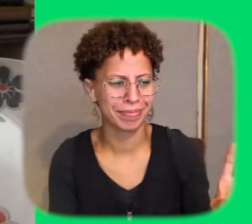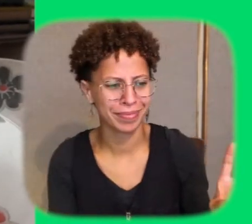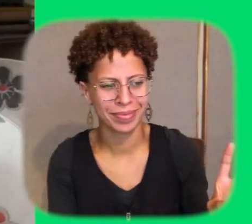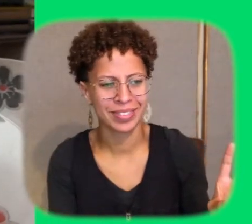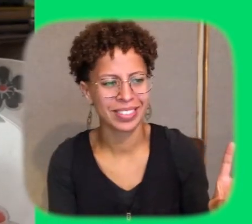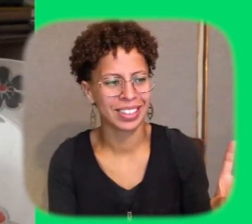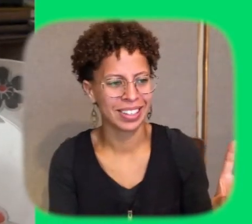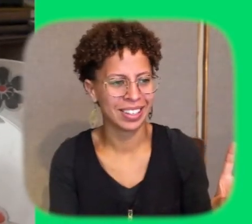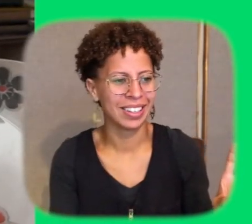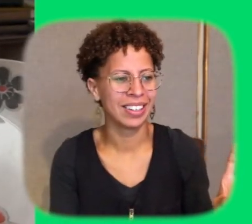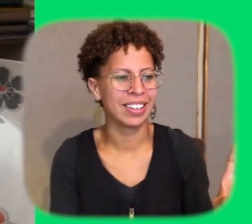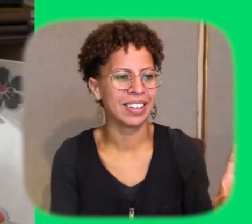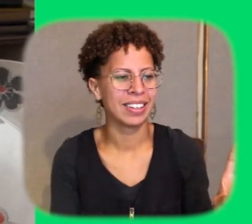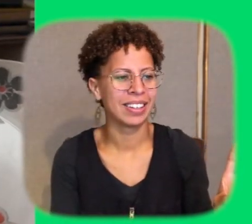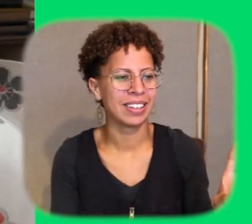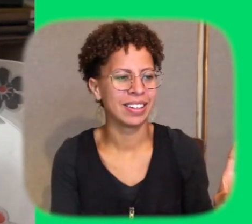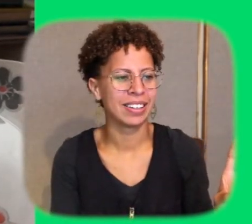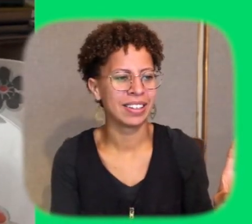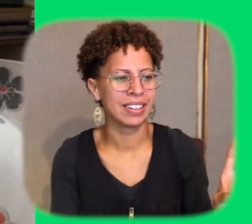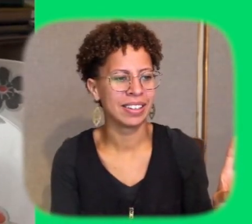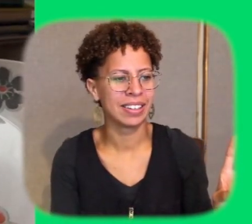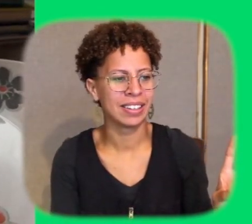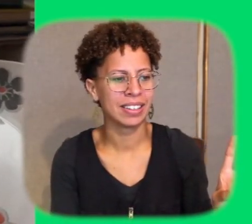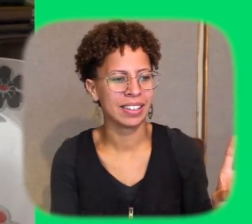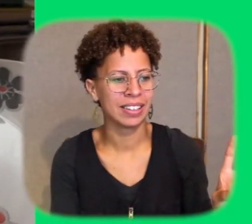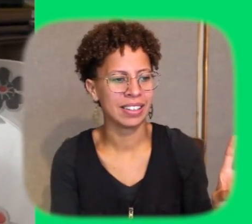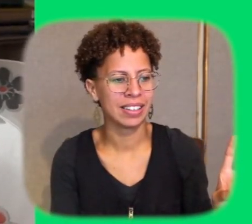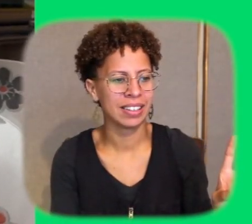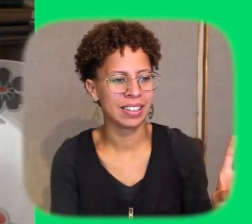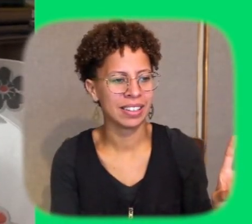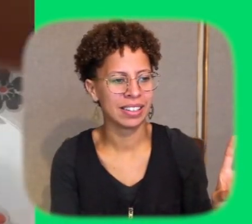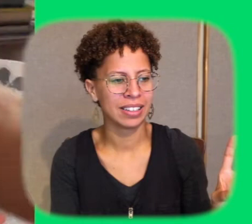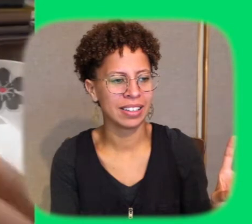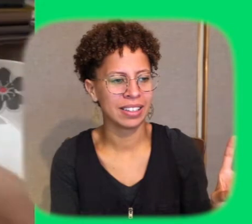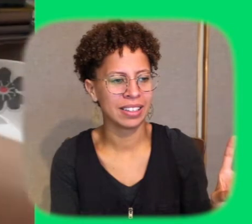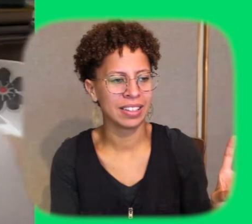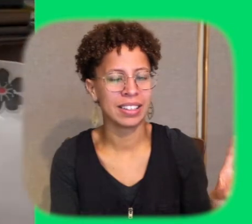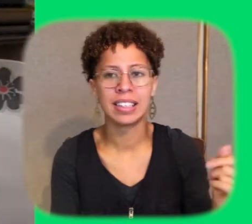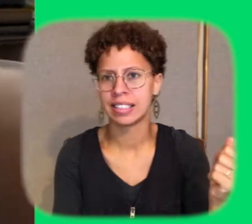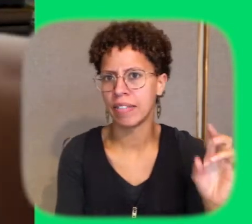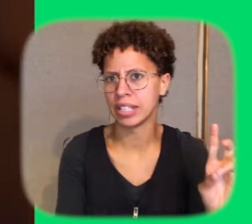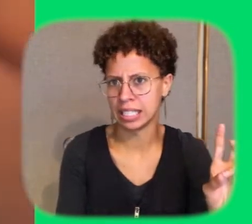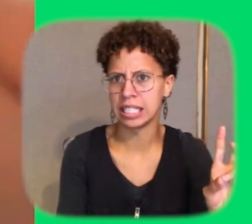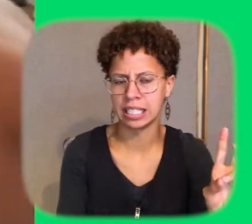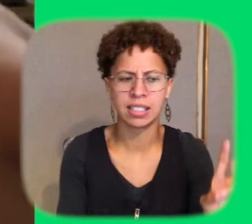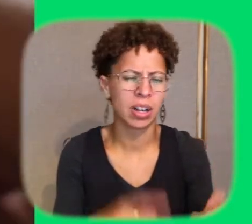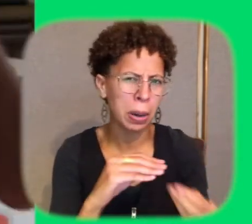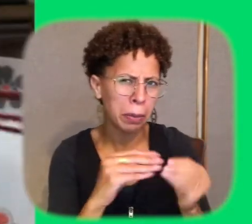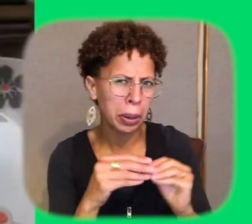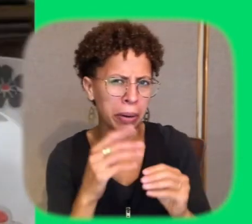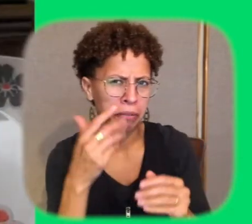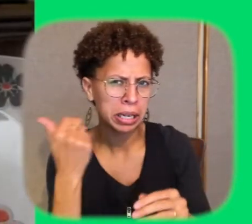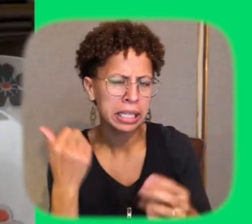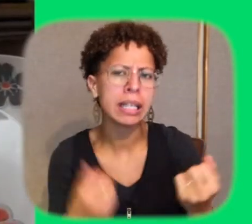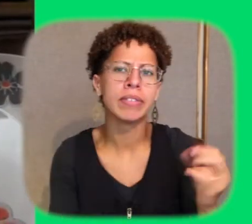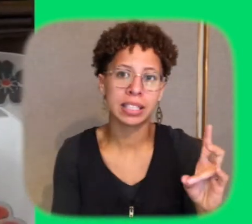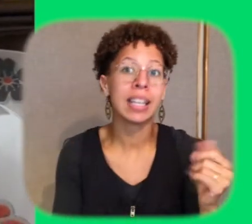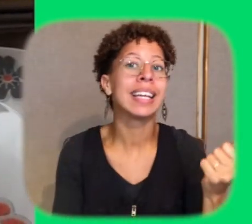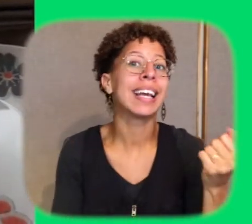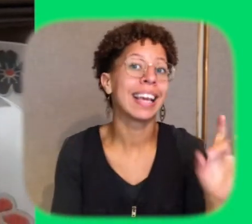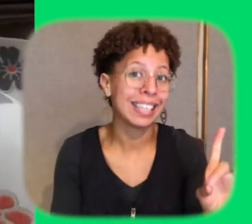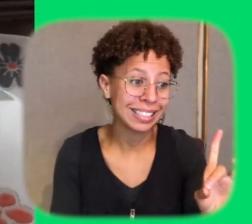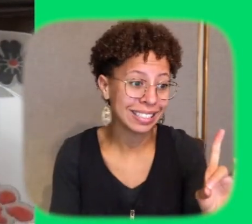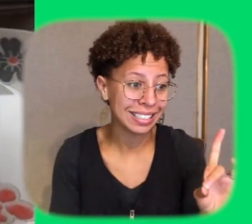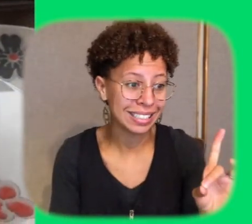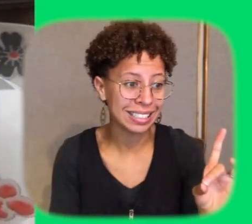that again? 350. No, what number? 17. Okay. This is 18. Oh, I'm going to have